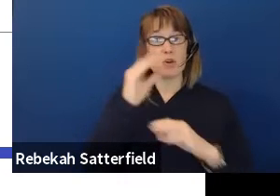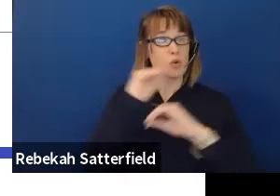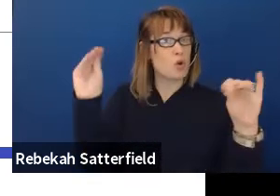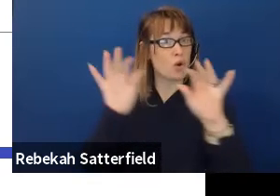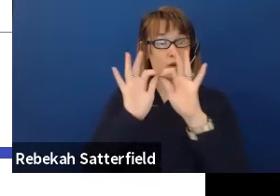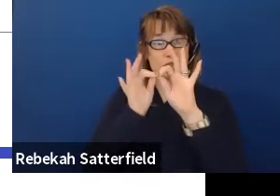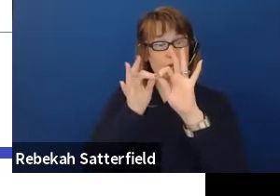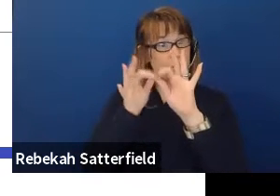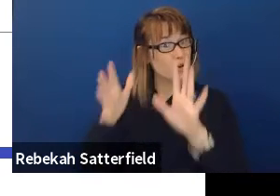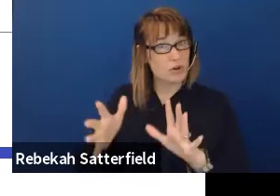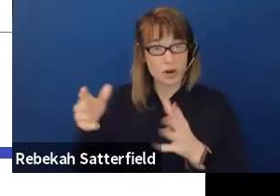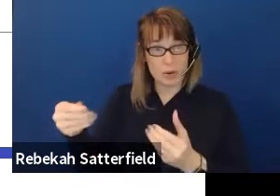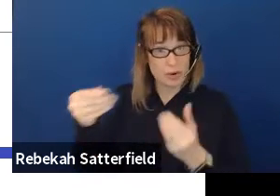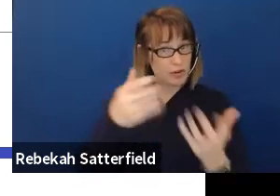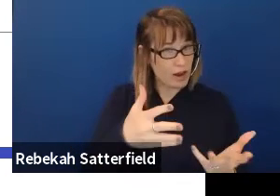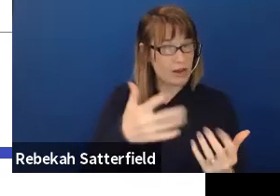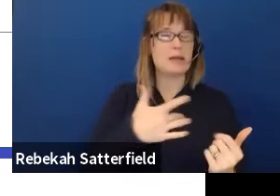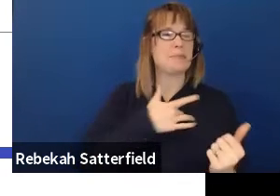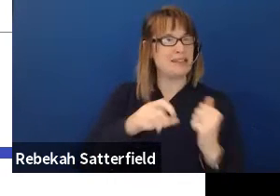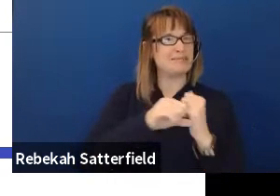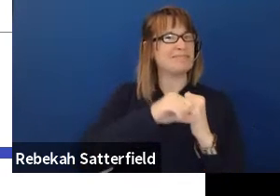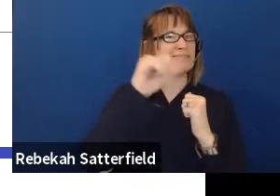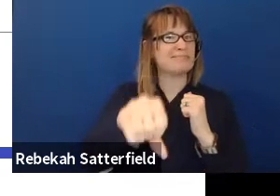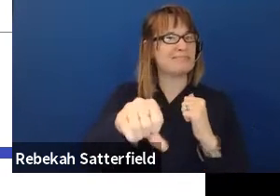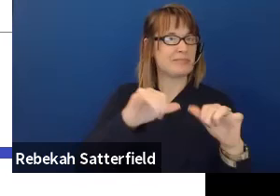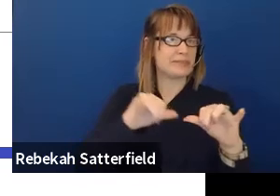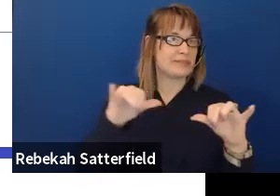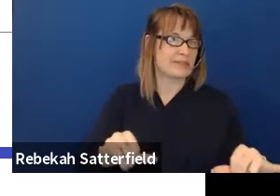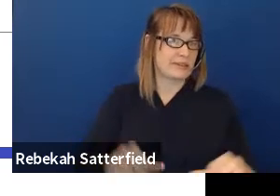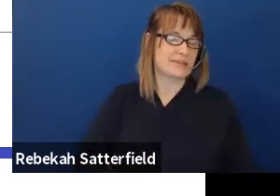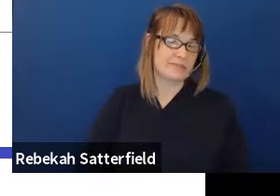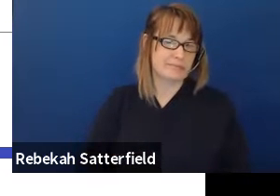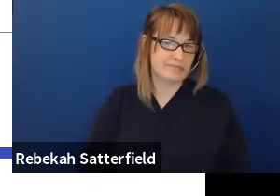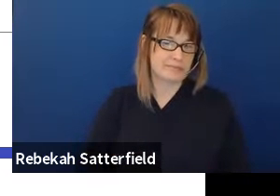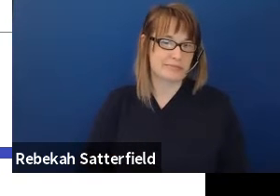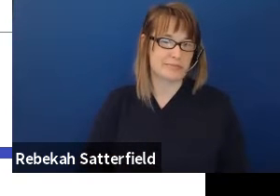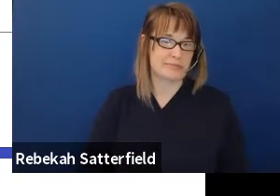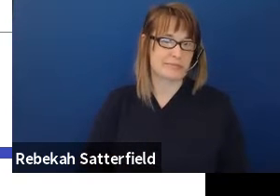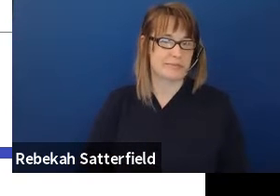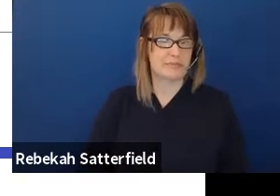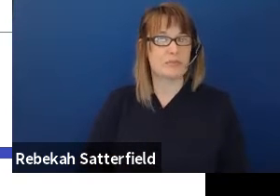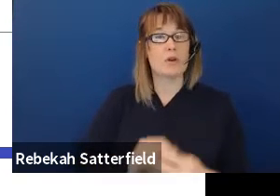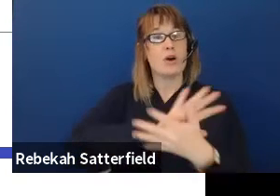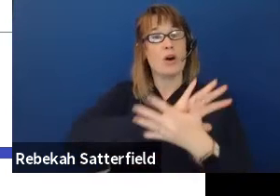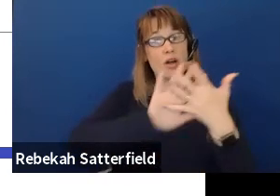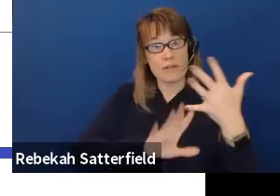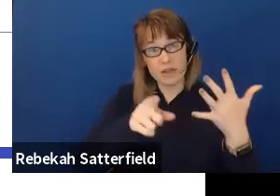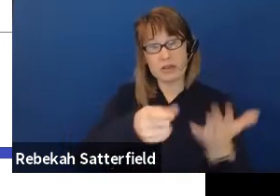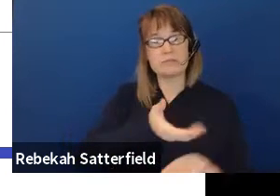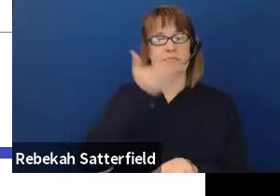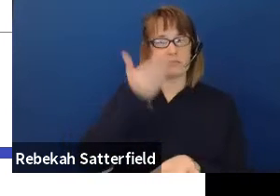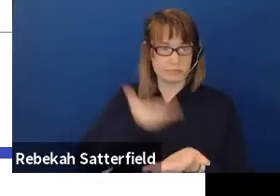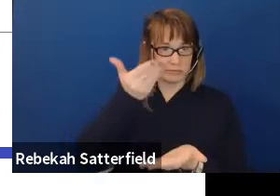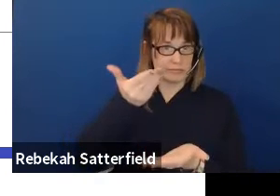not provided with a qualified interpreter. And this really demonstrates,